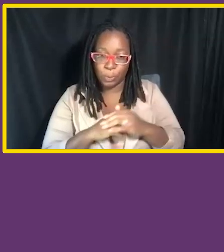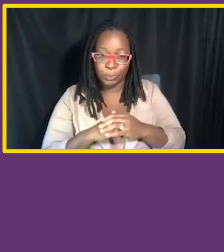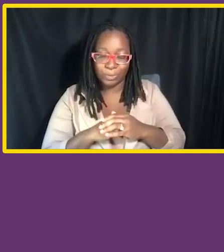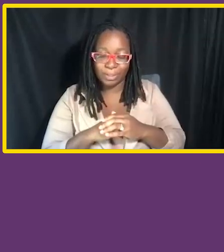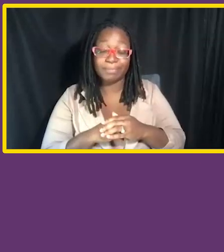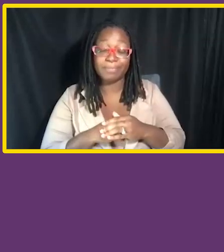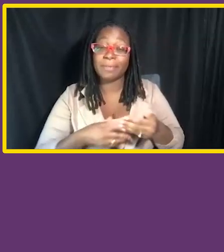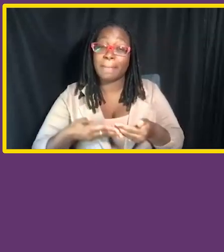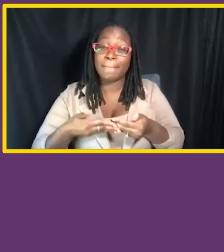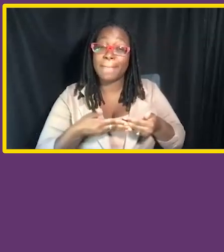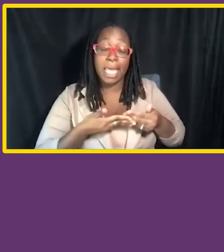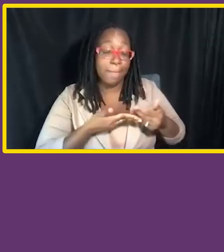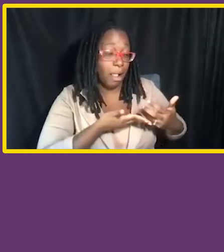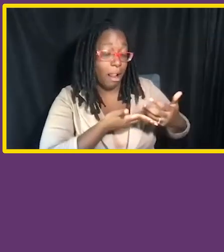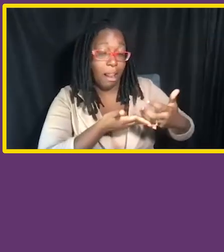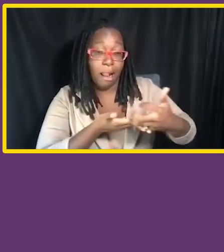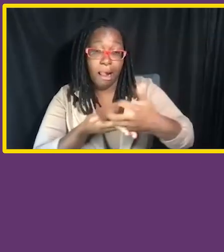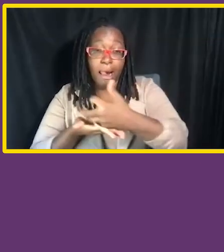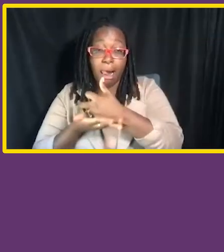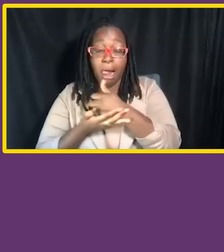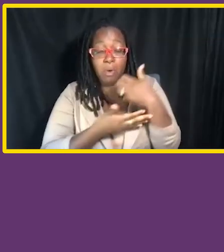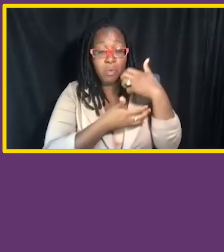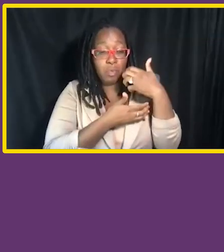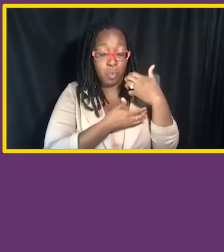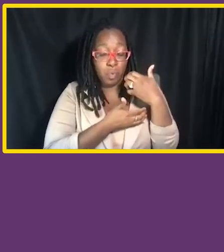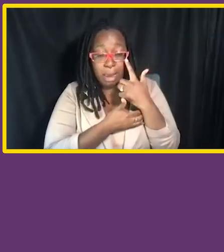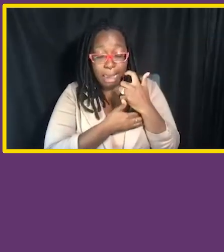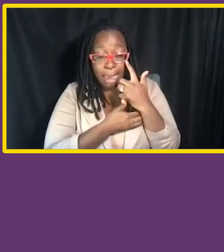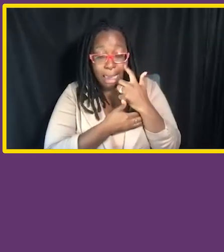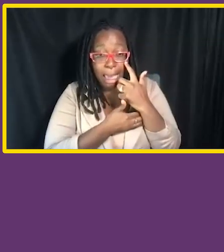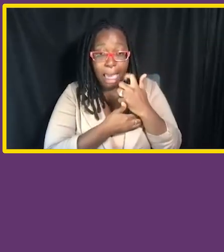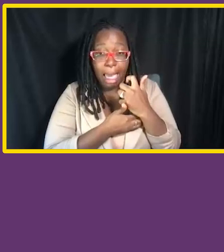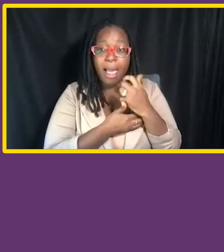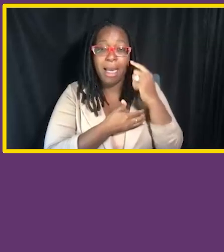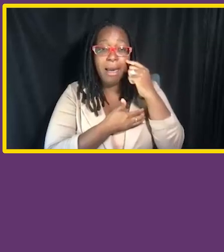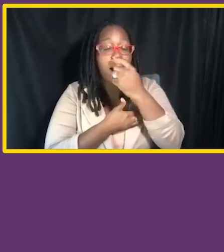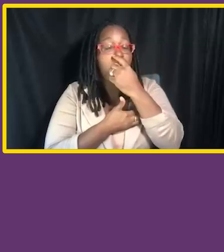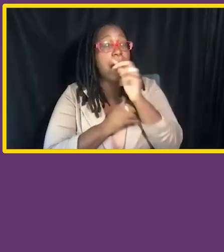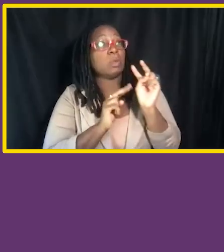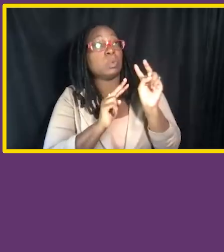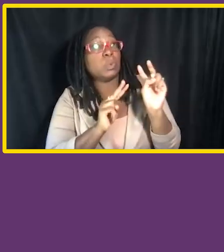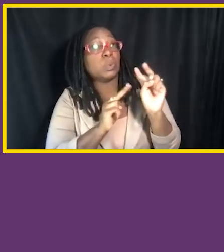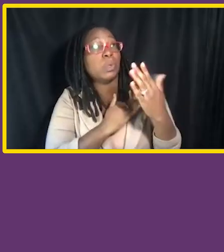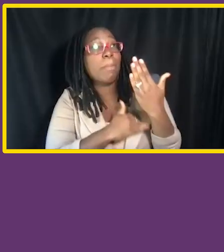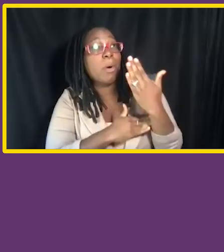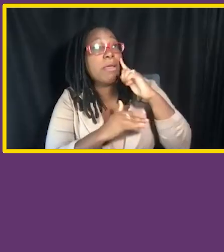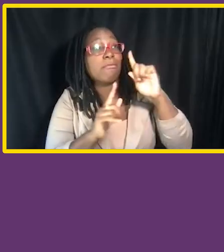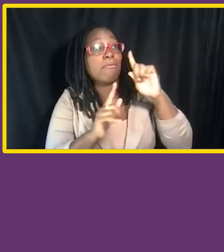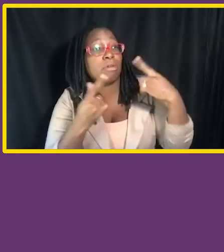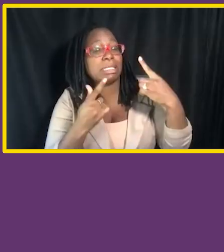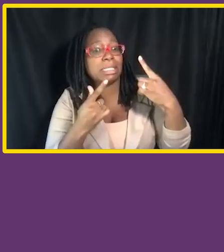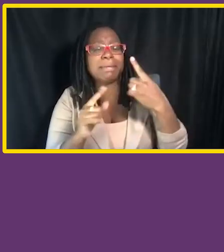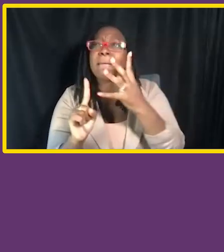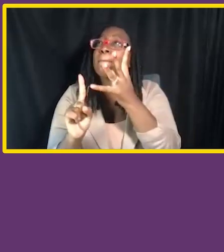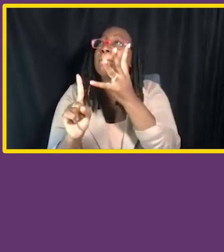their tears slick as oil on Black faces, their young eyes canvassing mornings of madness. Mama, is Master